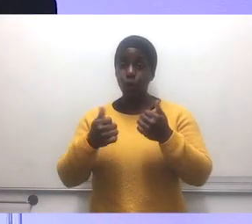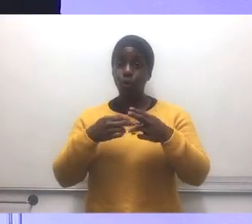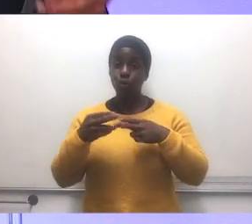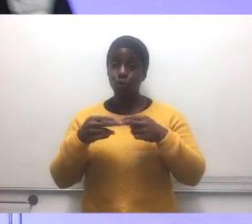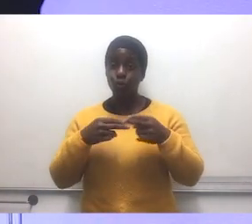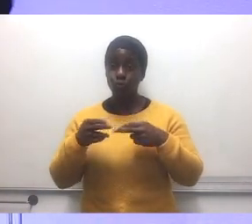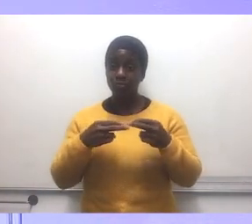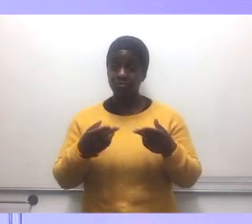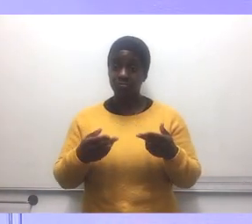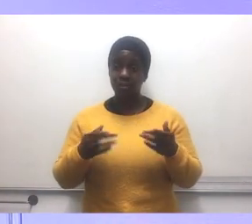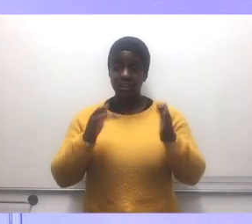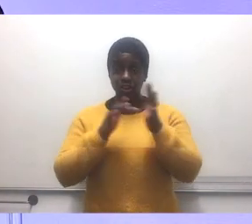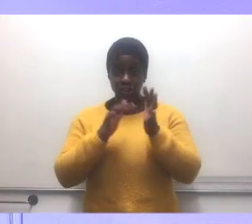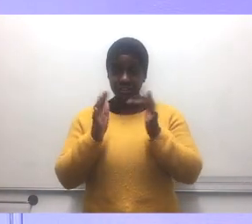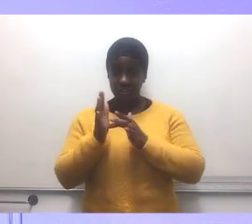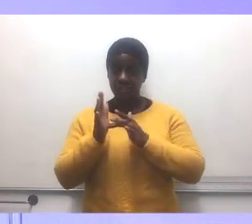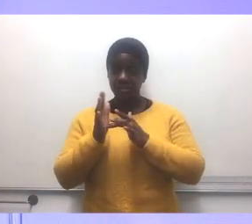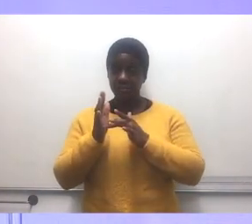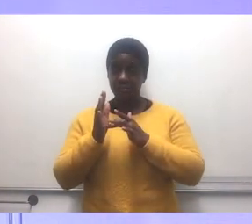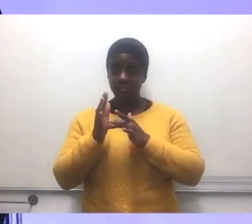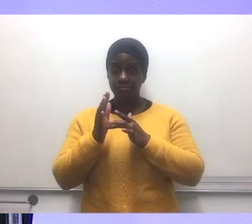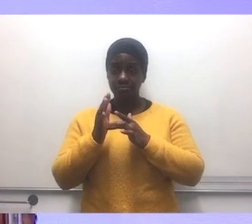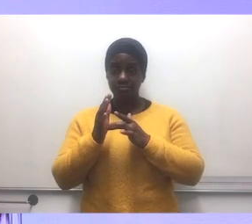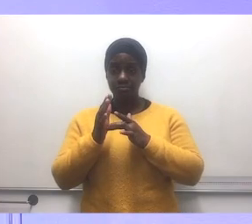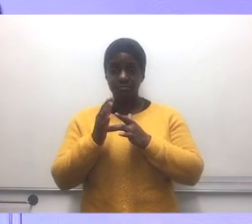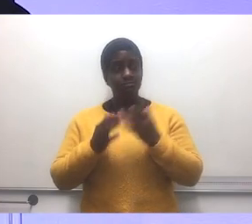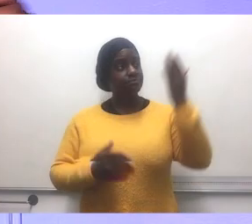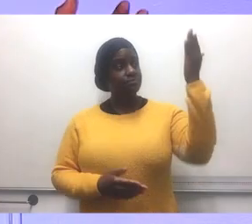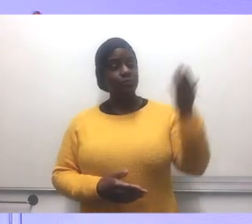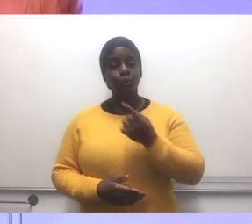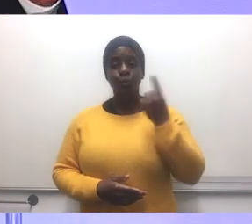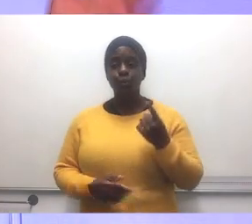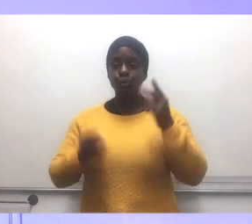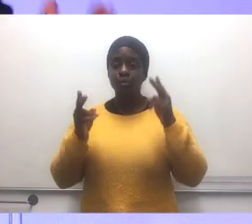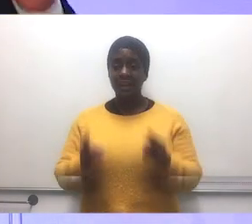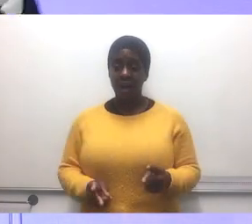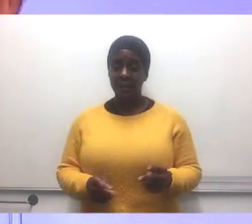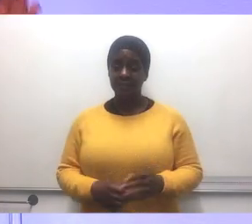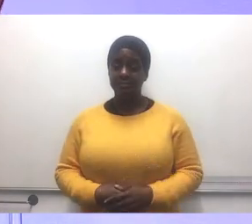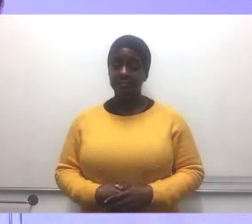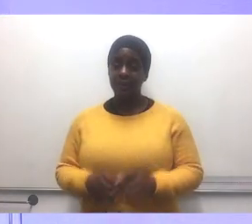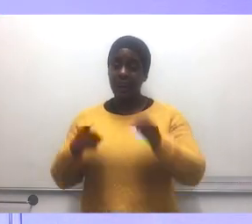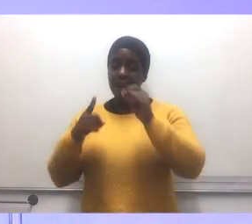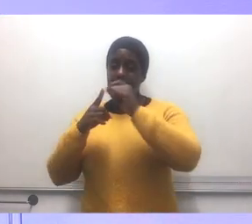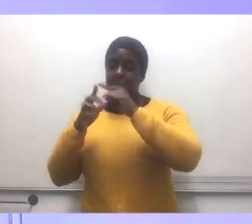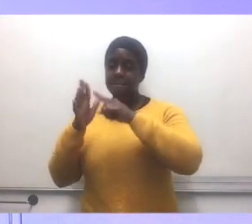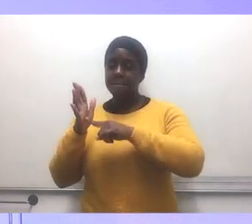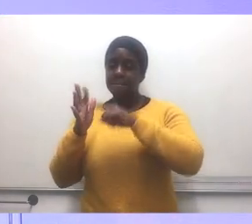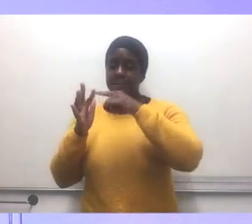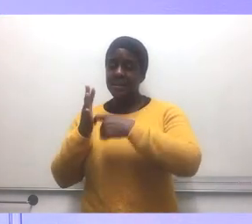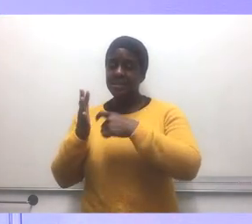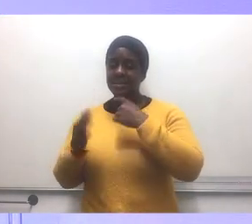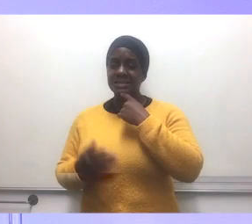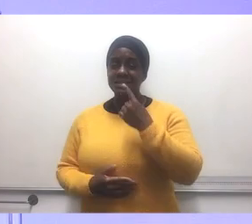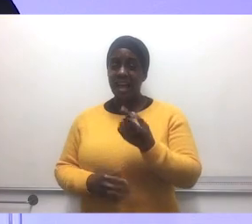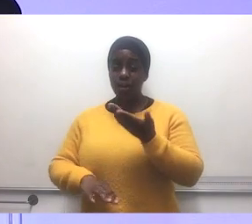news of Jesus, the one who died. Peter declared that message with such boldness on the